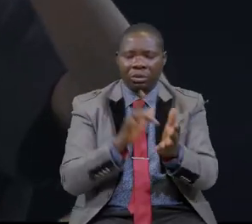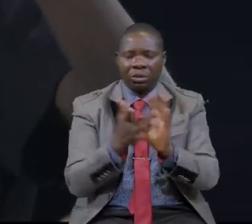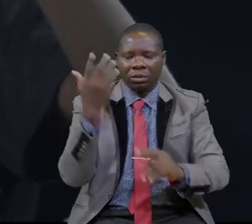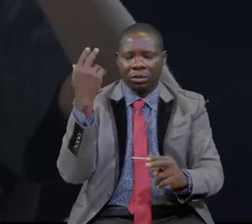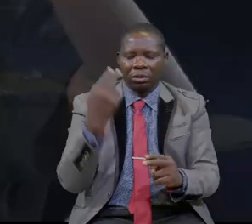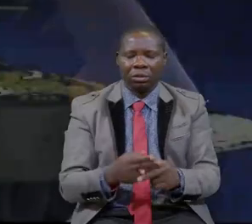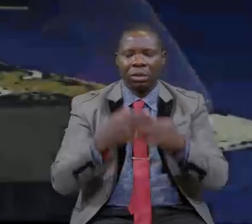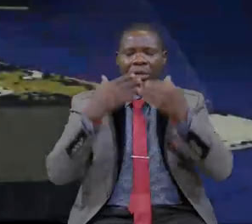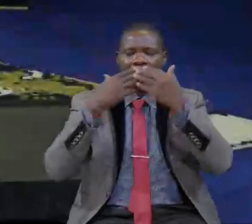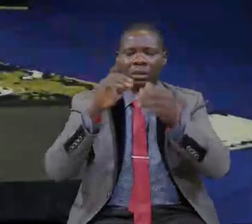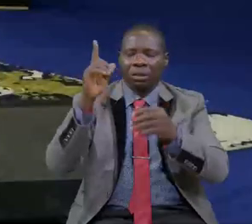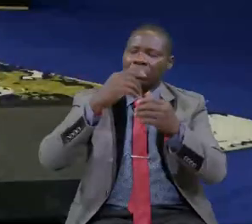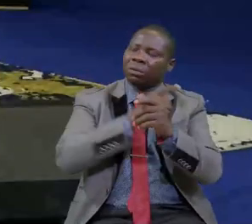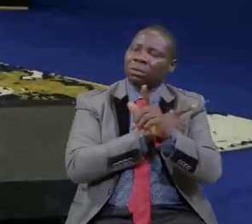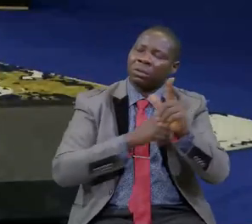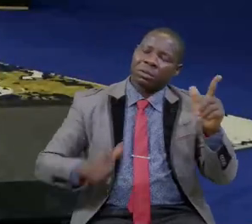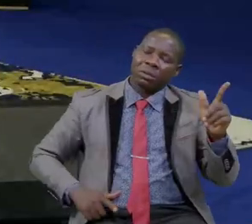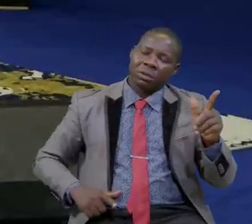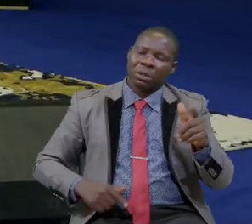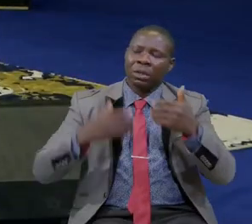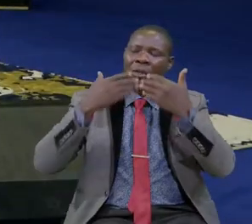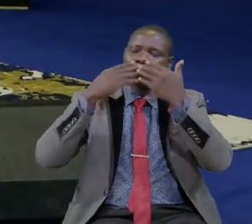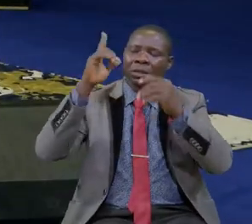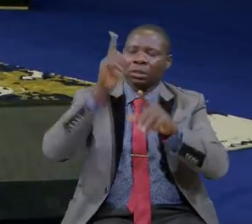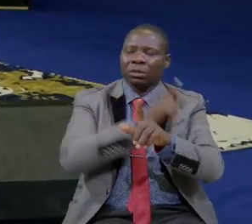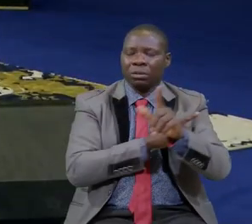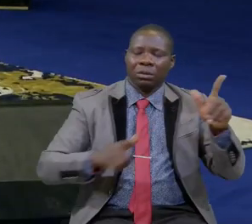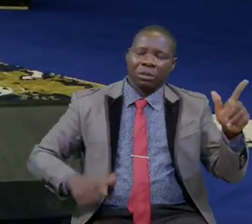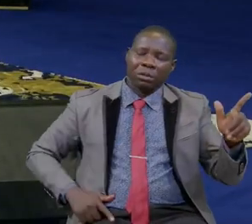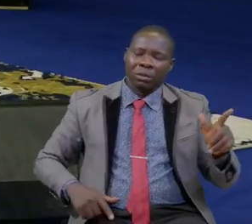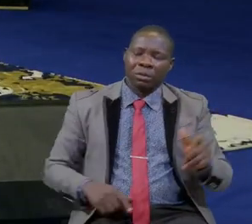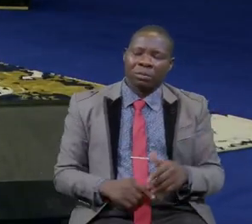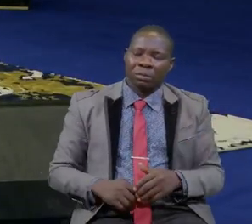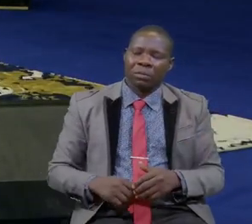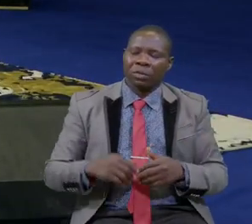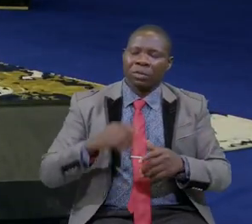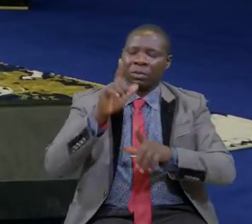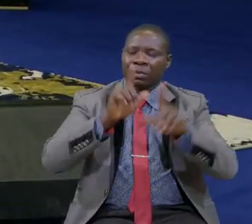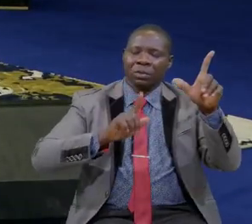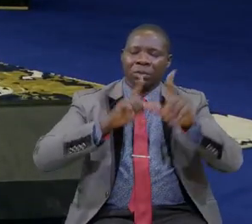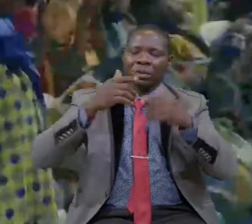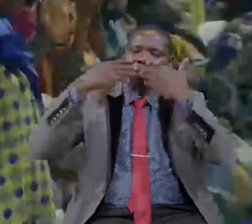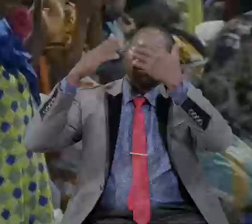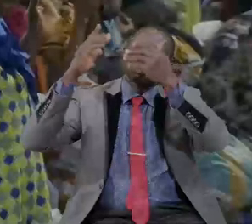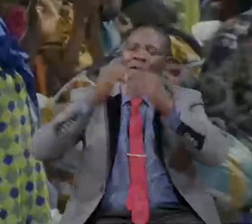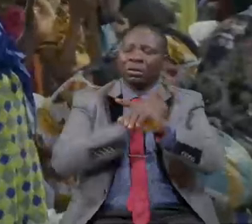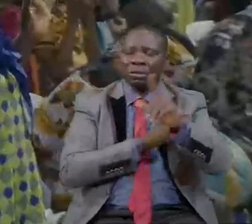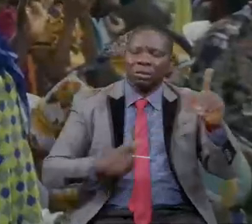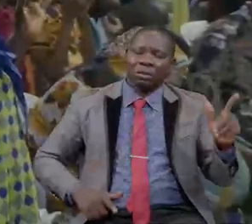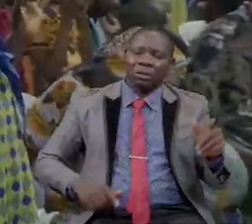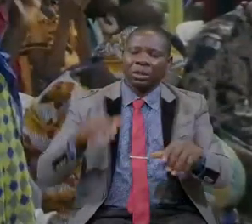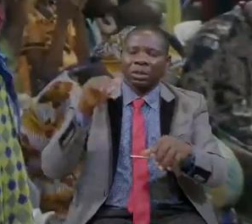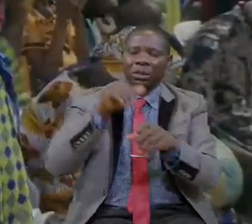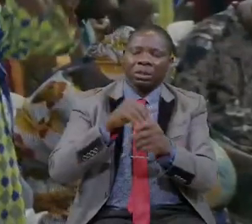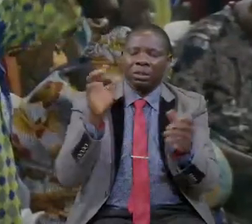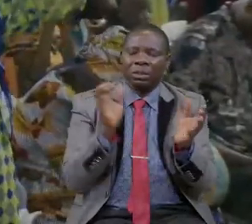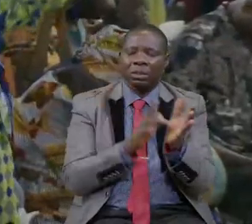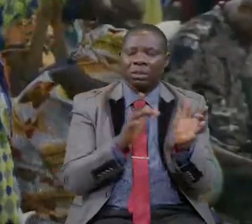you, Lord. Thank you, Lord. Say, thank you, Lord. In